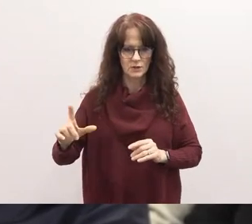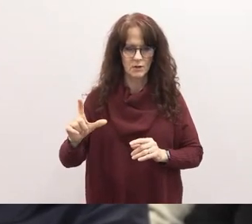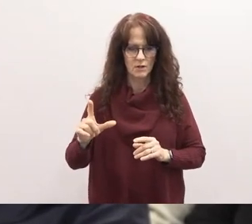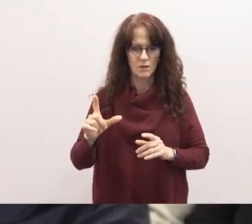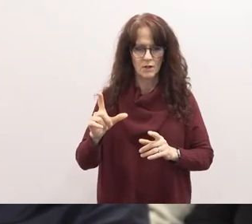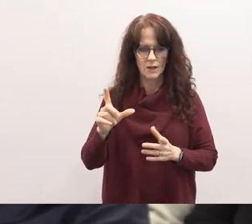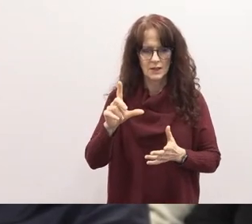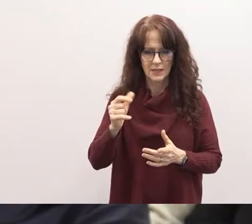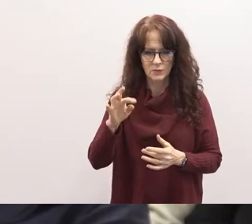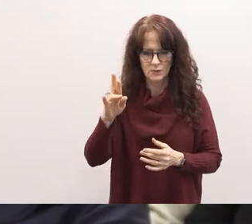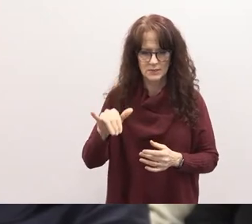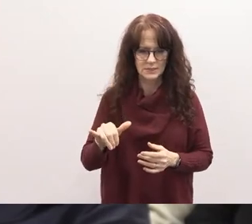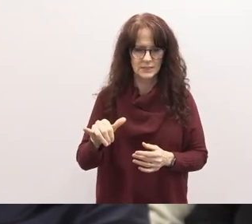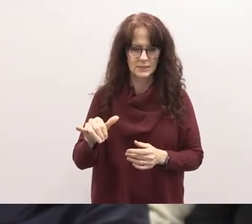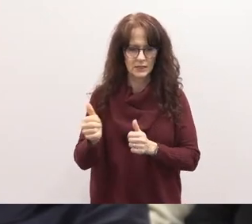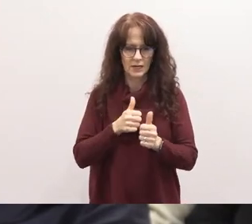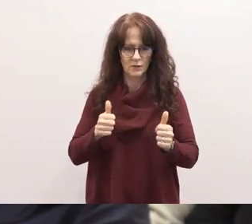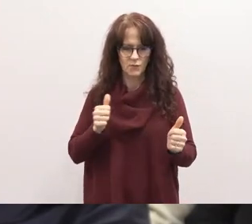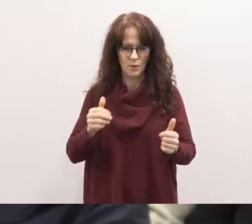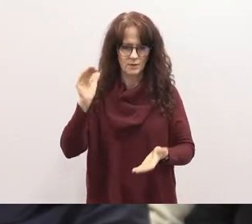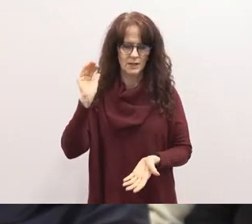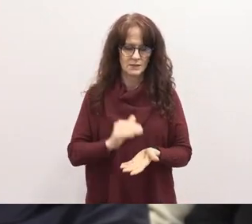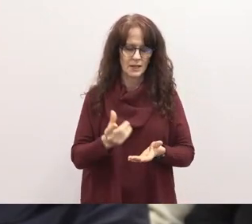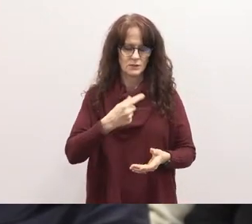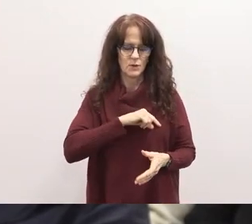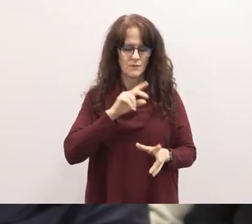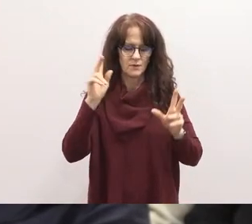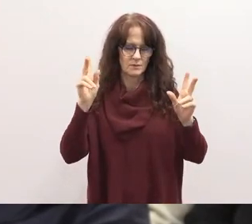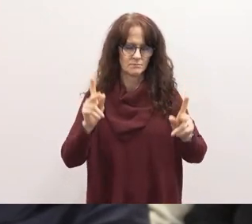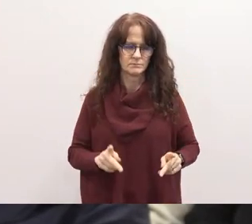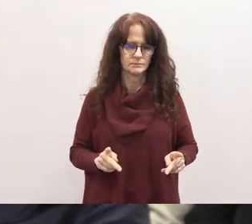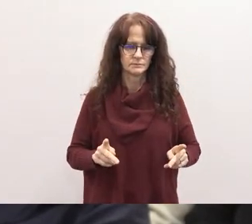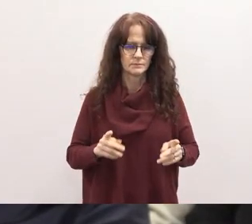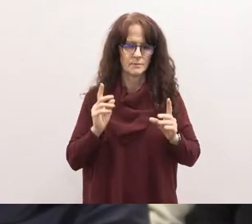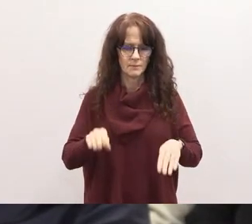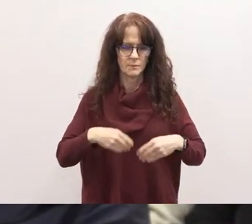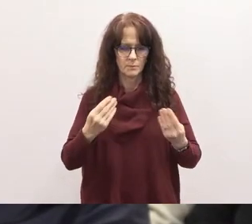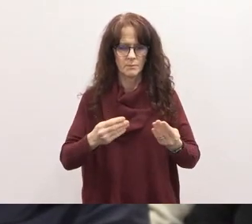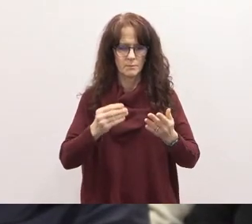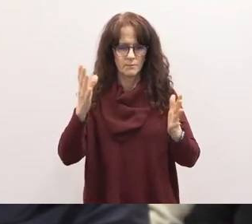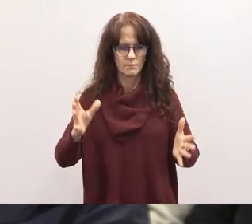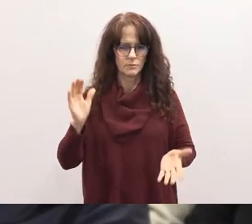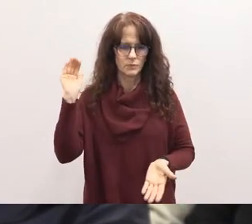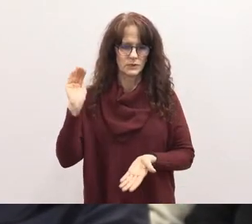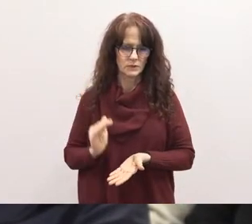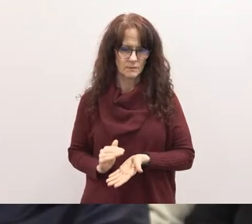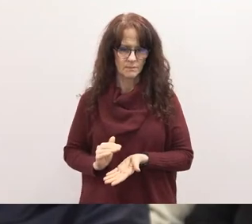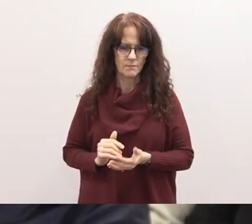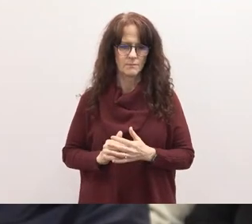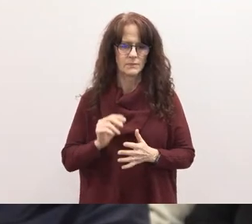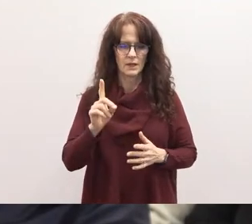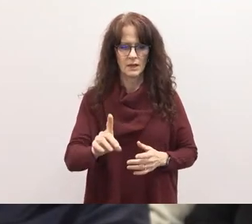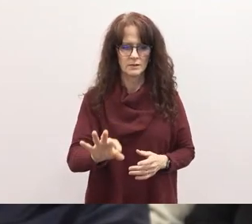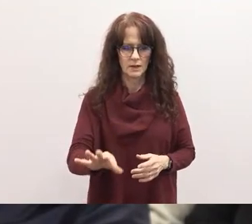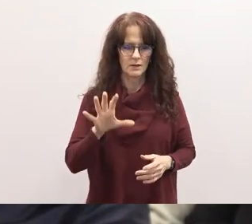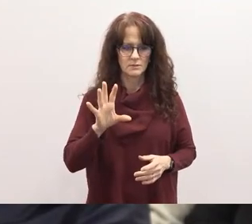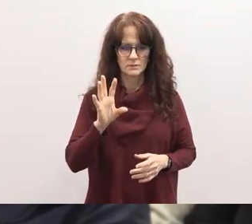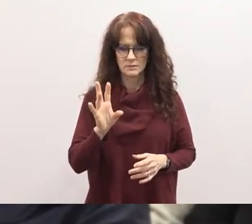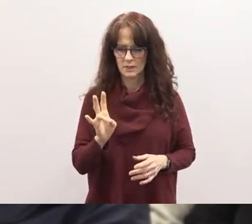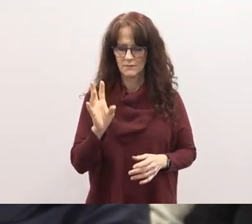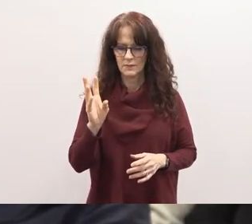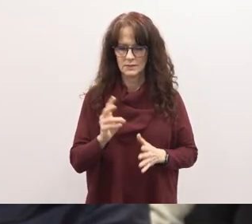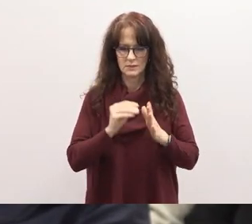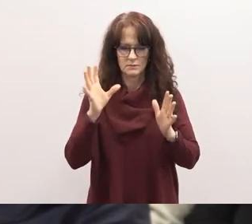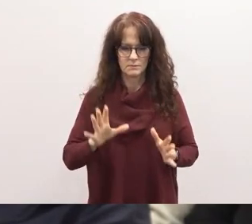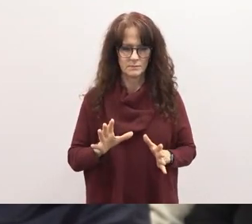there's no way around it. Replacing them with a less qualified staff member is providing our students with less. The 976 students at